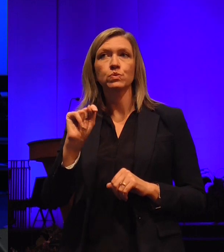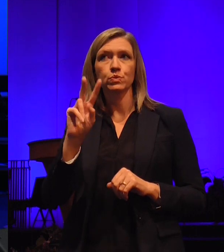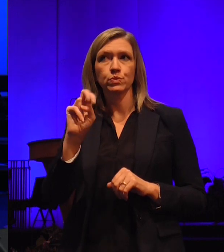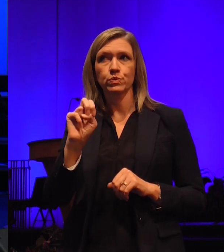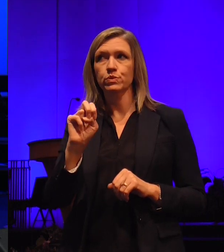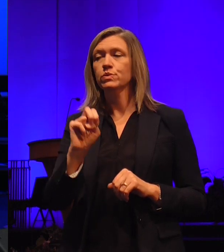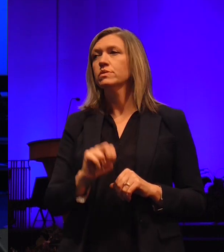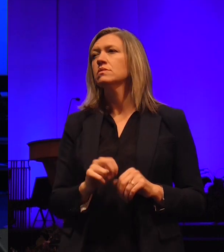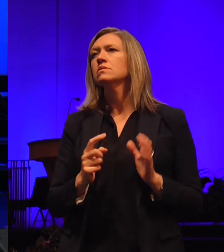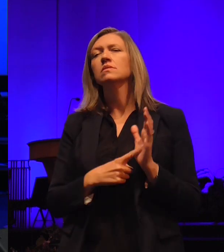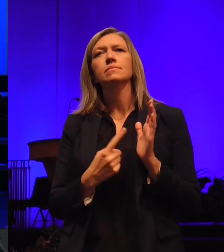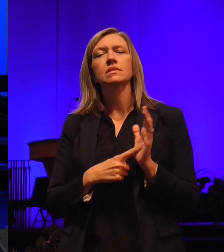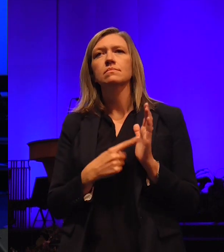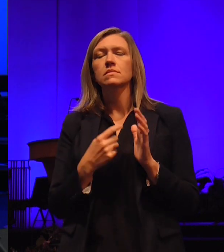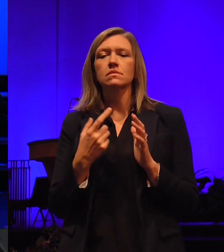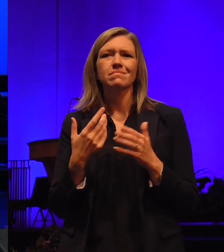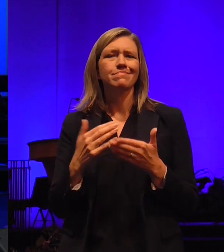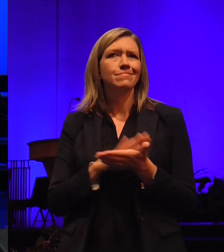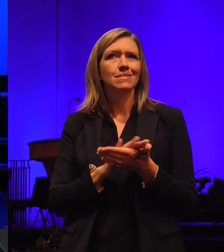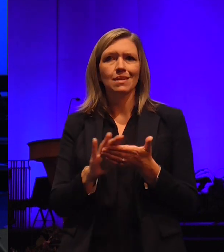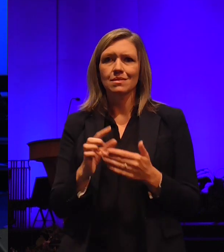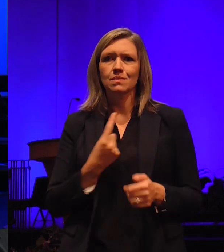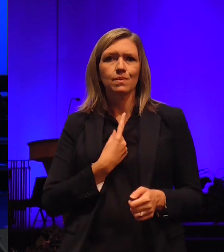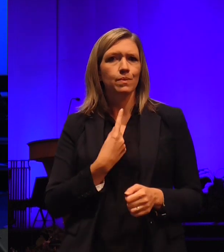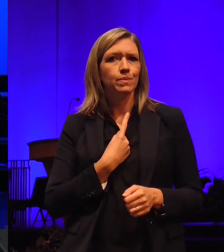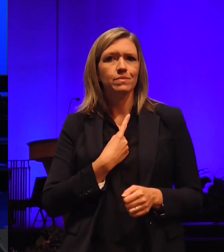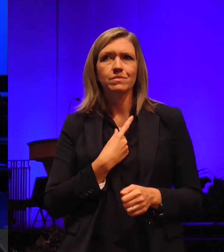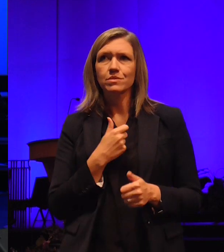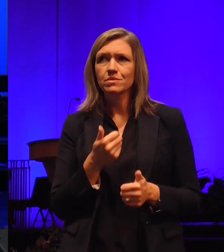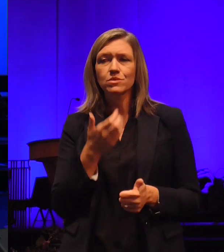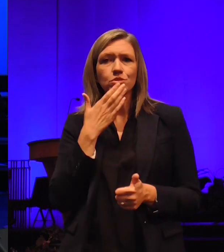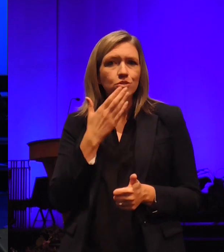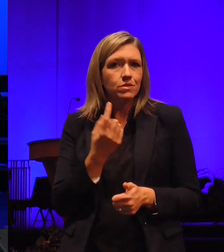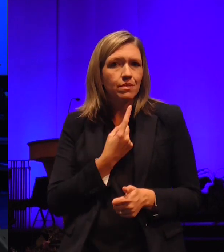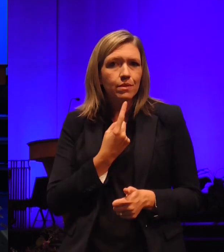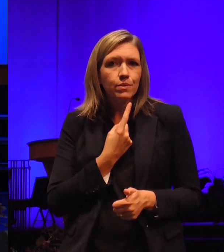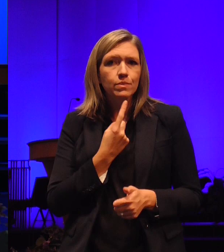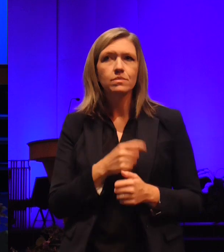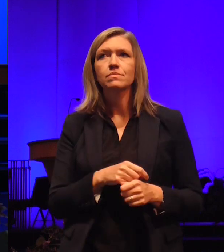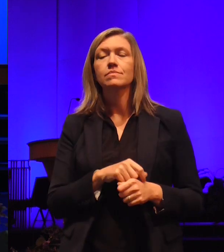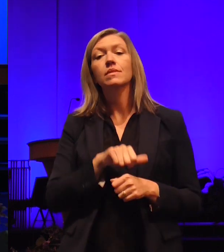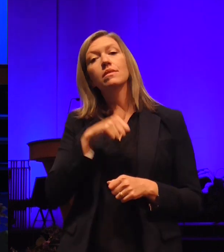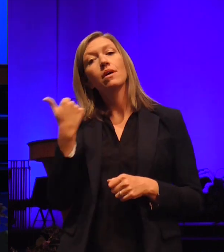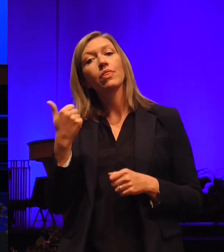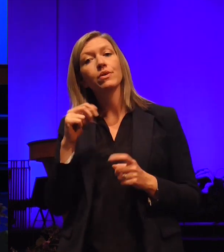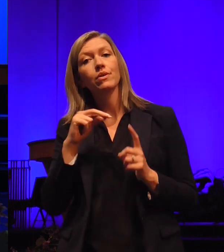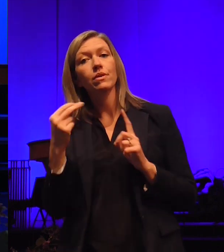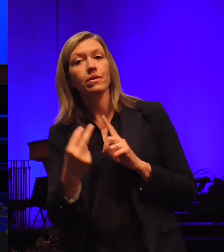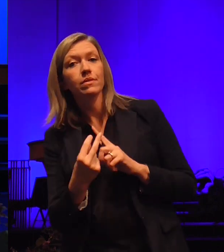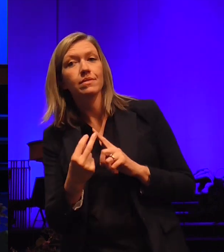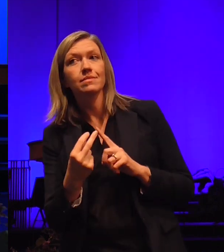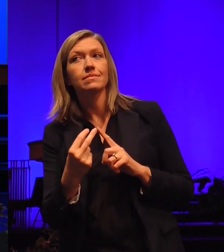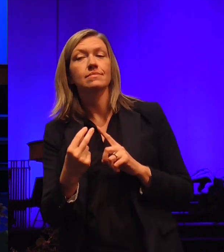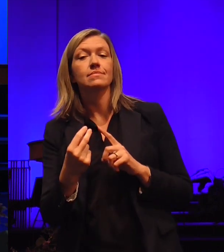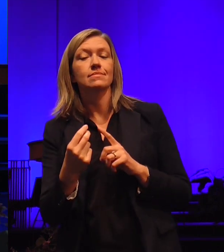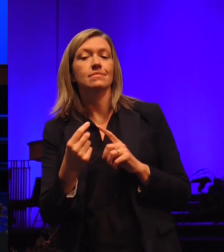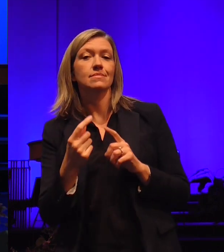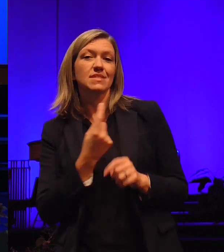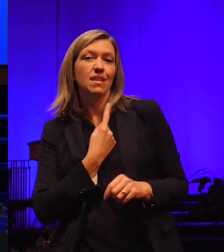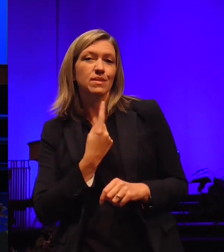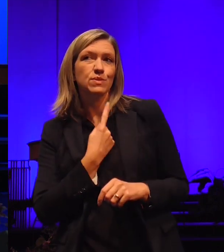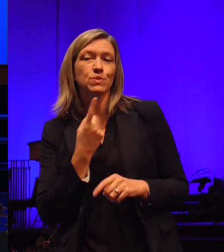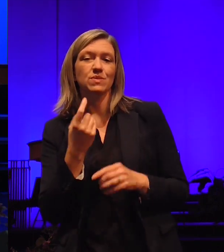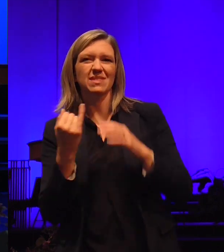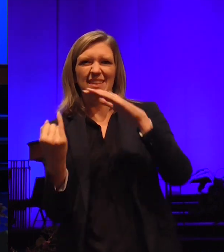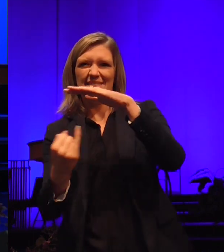Solitude. Sometimes it's just so good to be alone. And the shadow side of solitude is isolation.